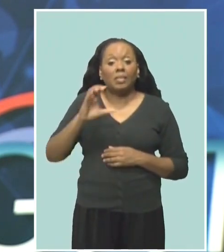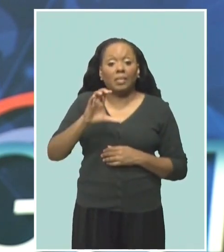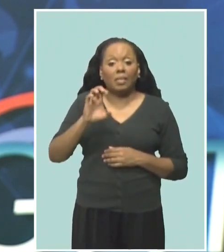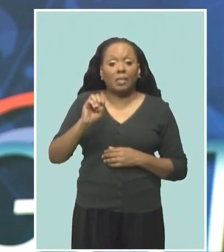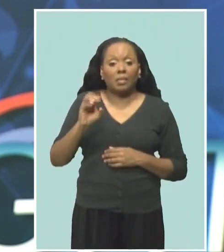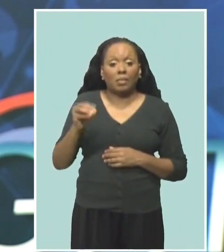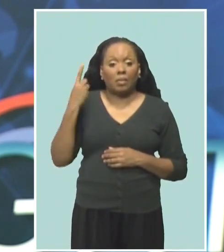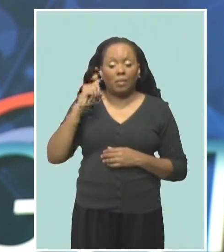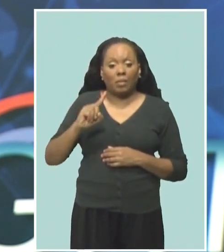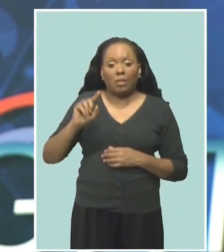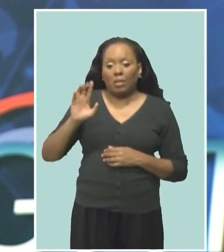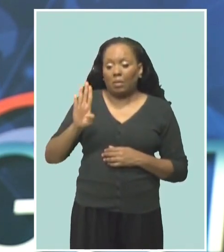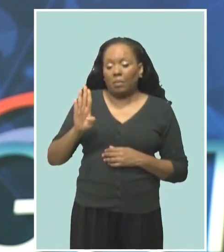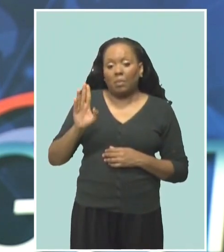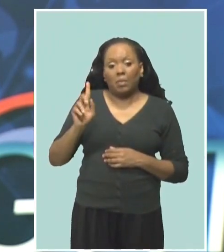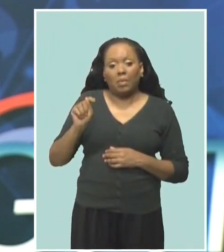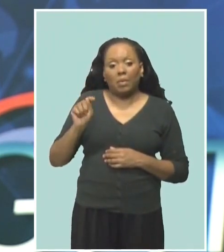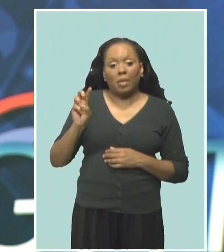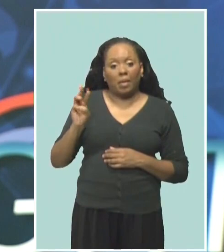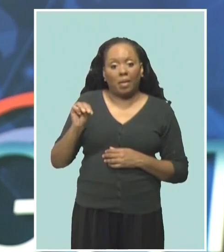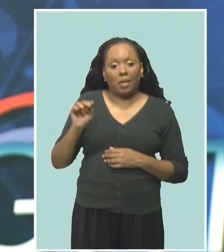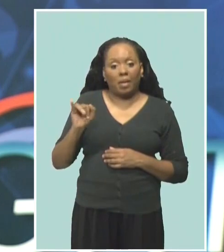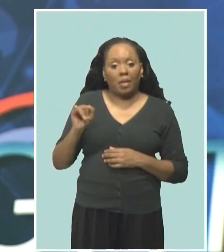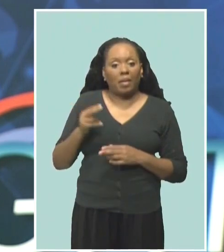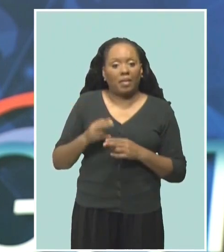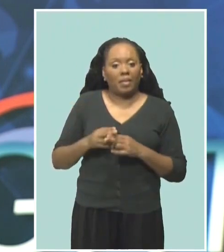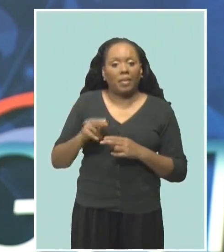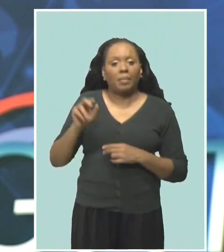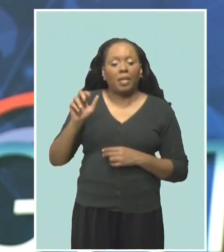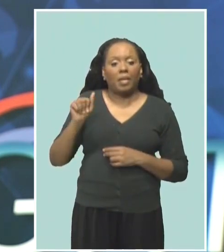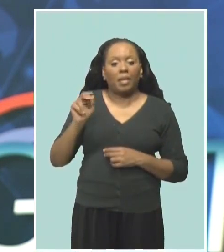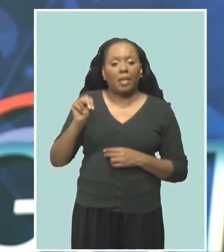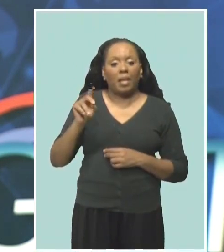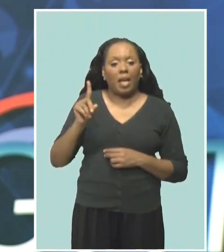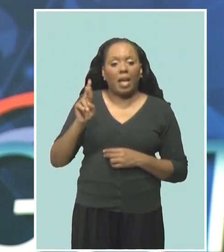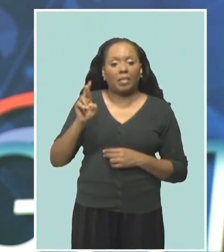of the Barbados Tourism Marketing Incorporated, Andrea Franklin,